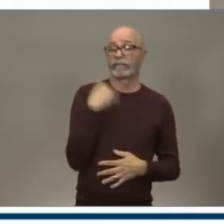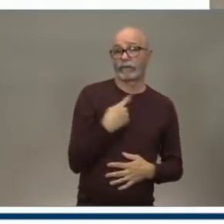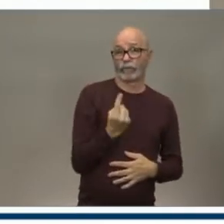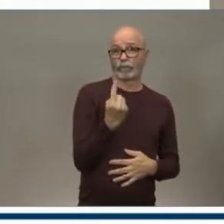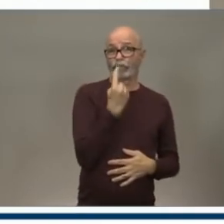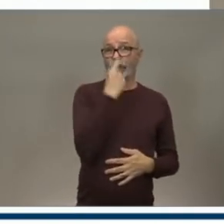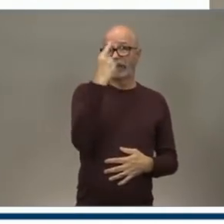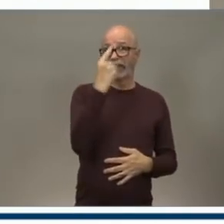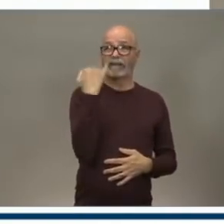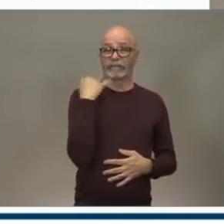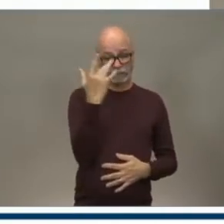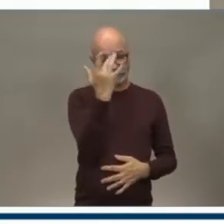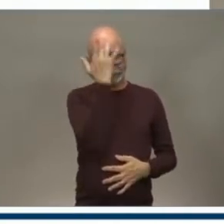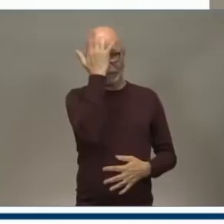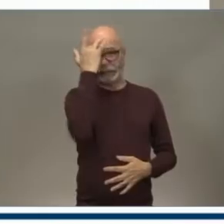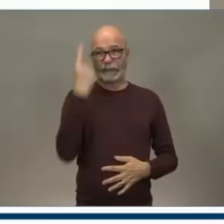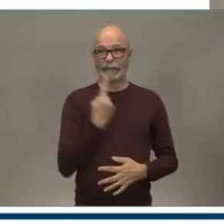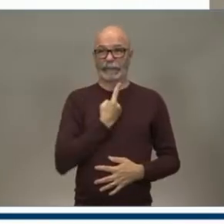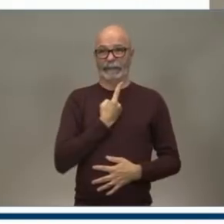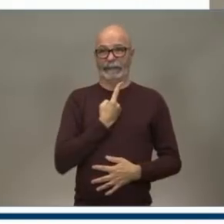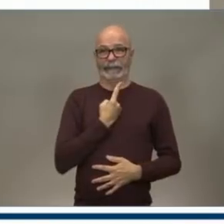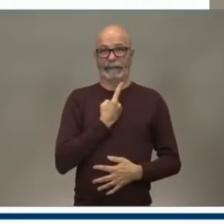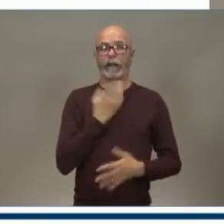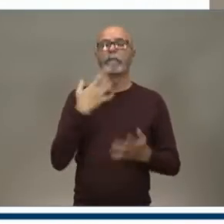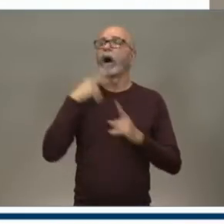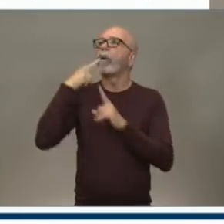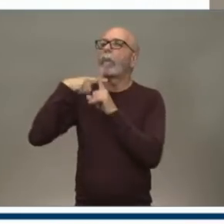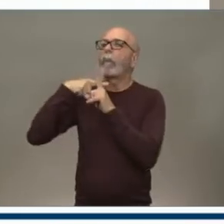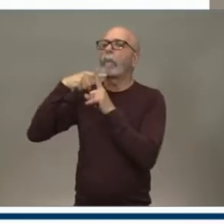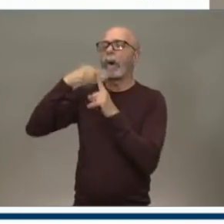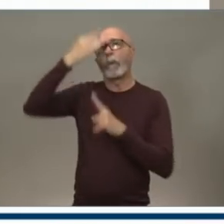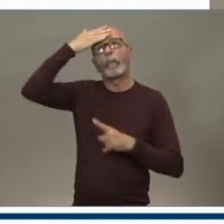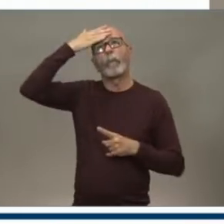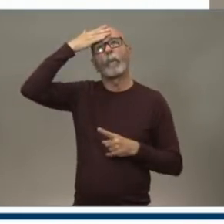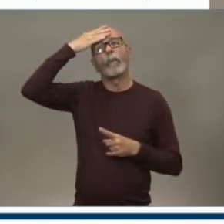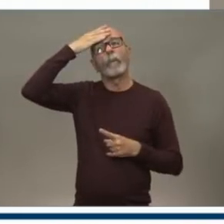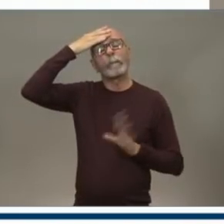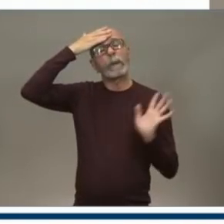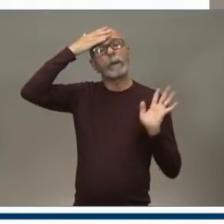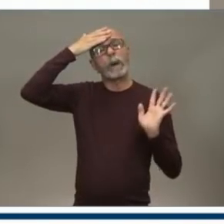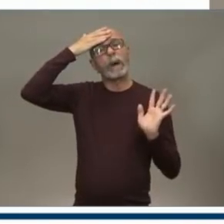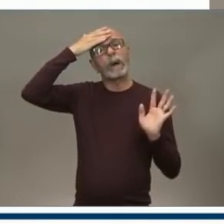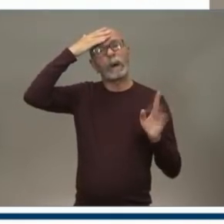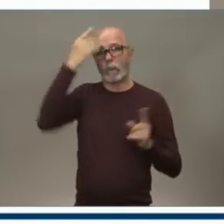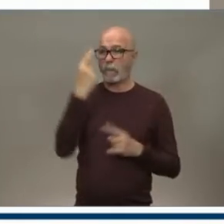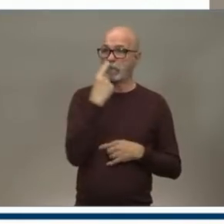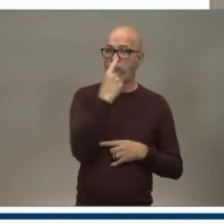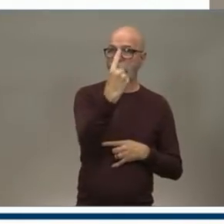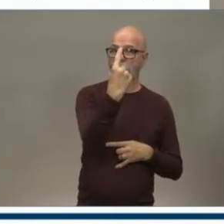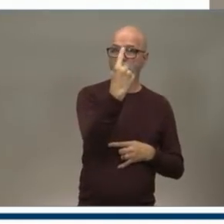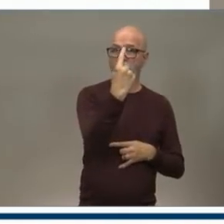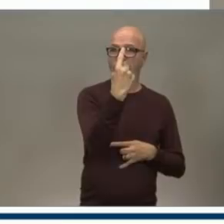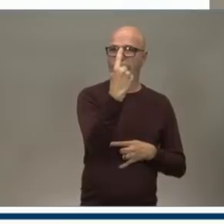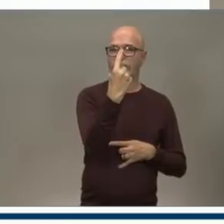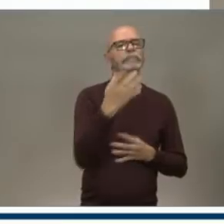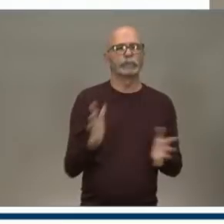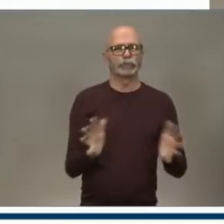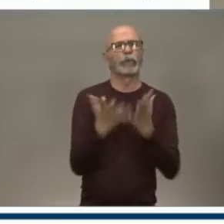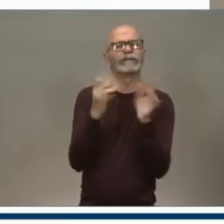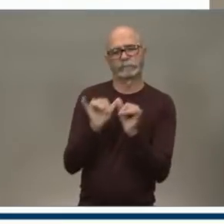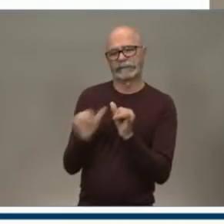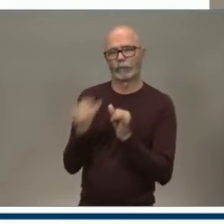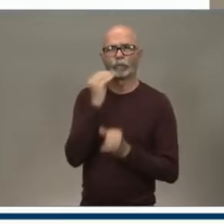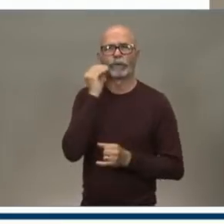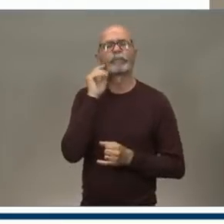2 or more symptoms in general. If you only have one mild symptom, we would ask that you stay home for 24 hours and see how